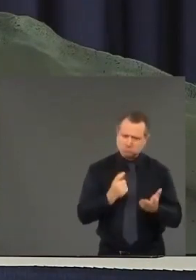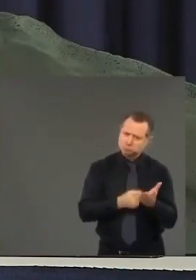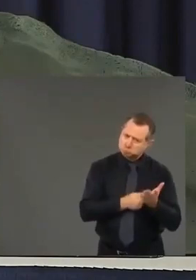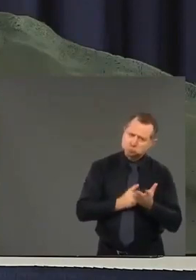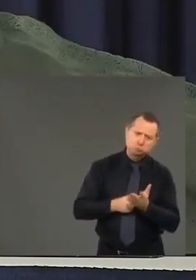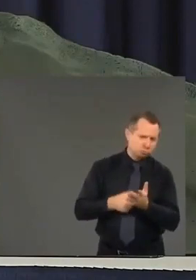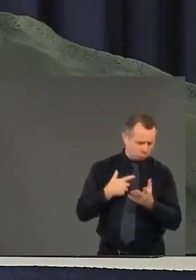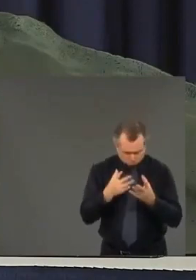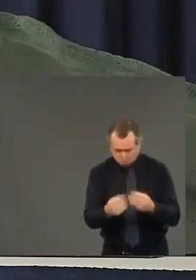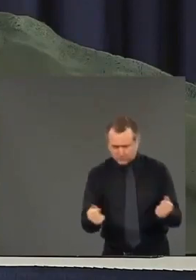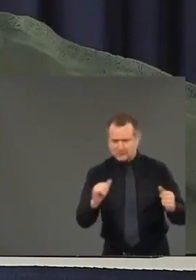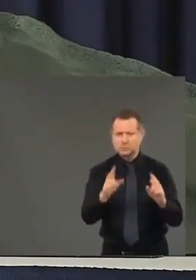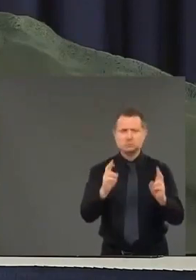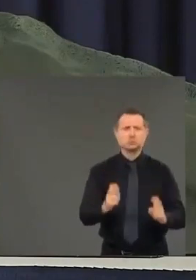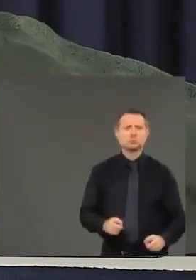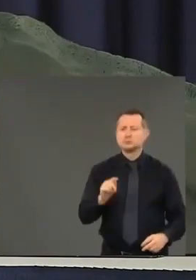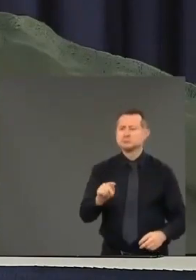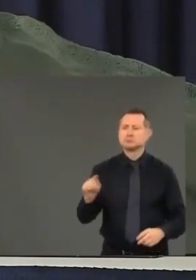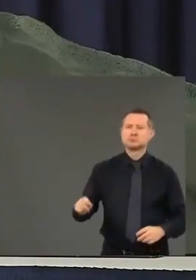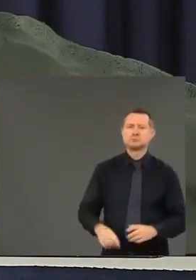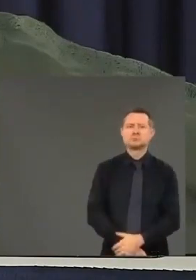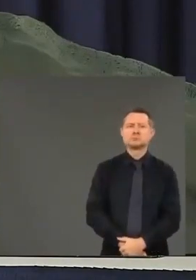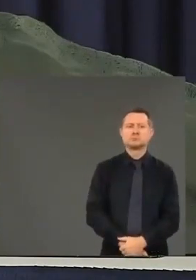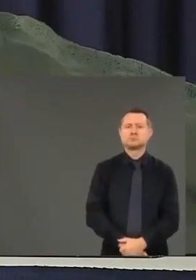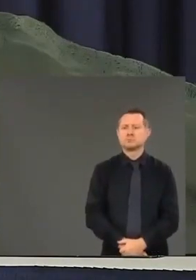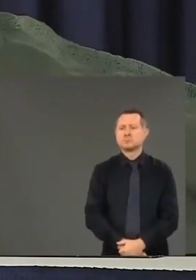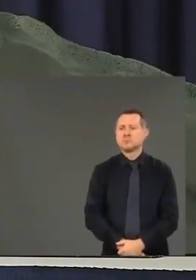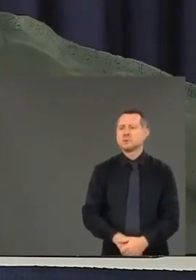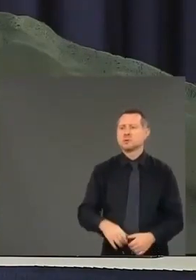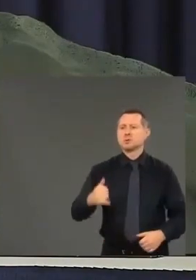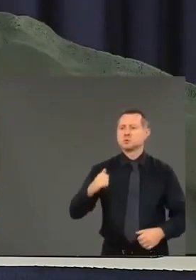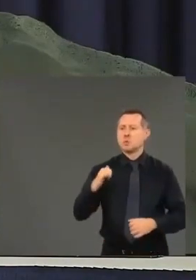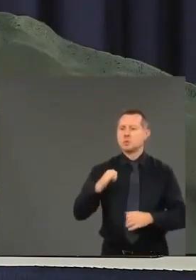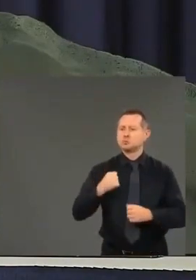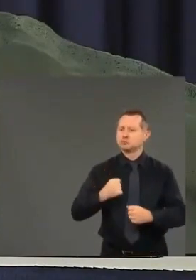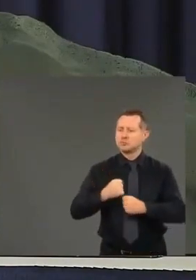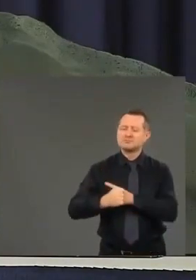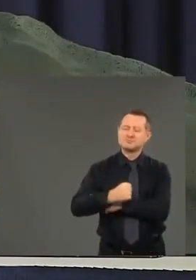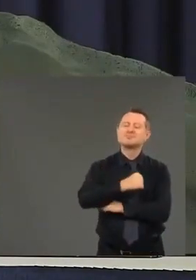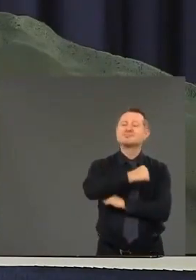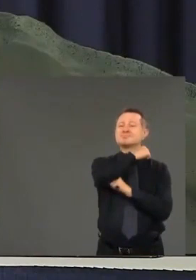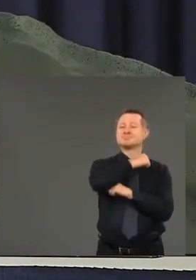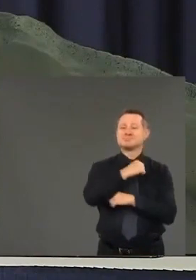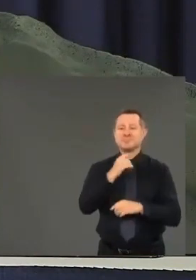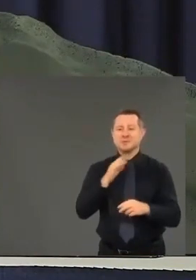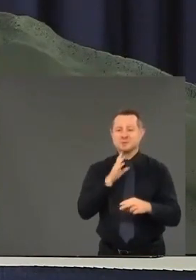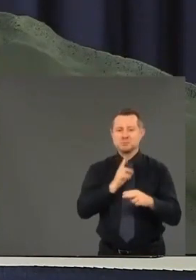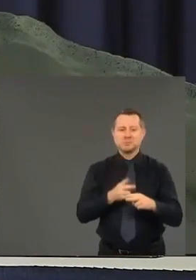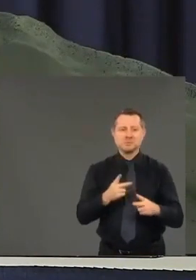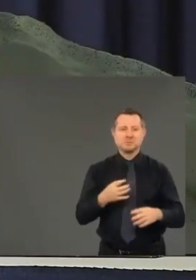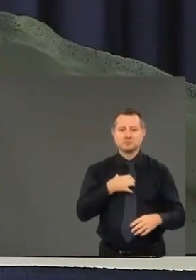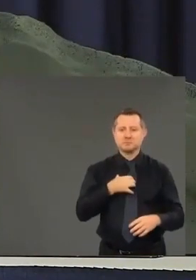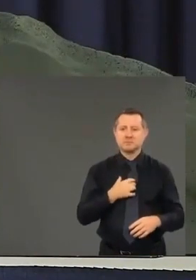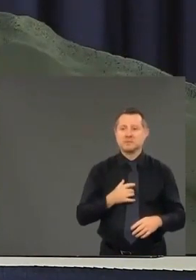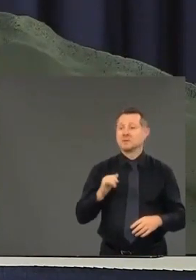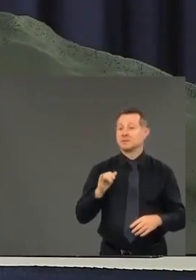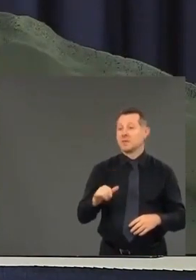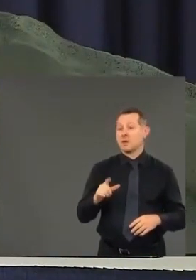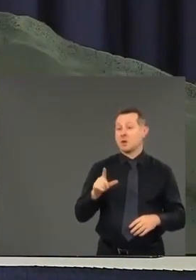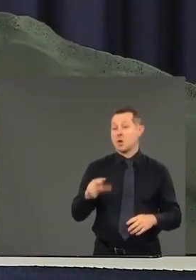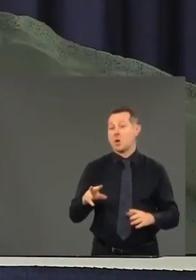The chokehold law, which was also mentioned, that law